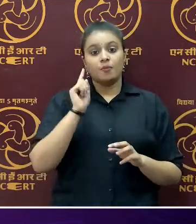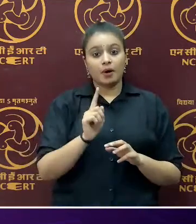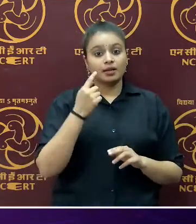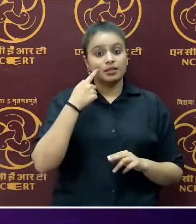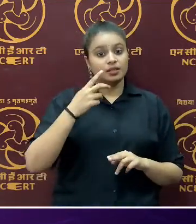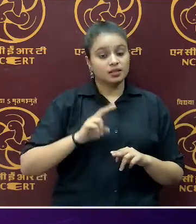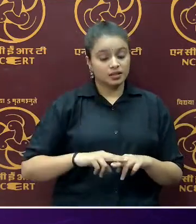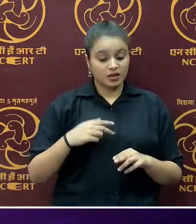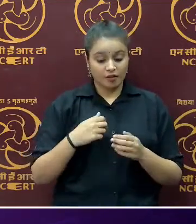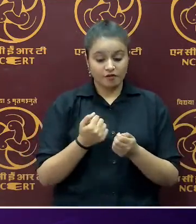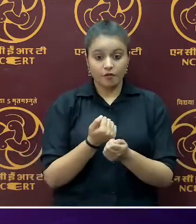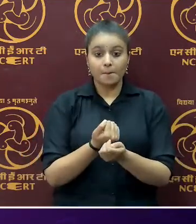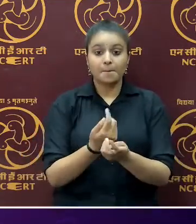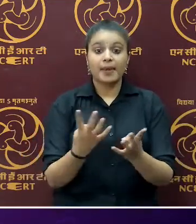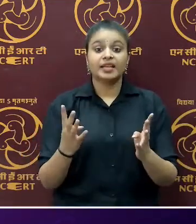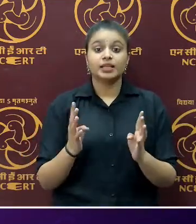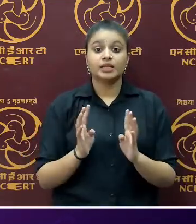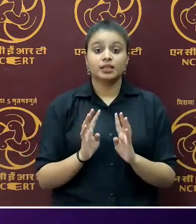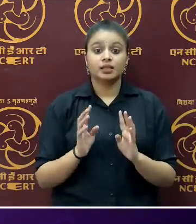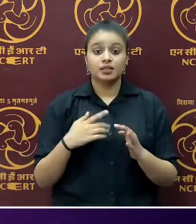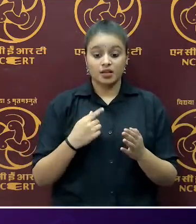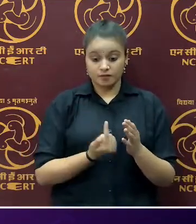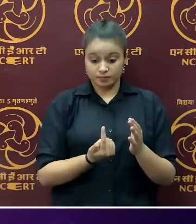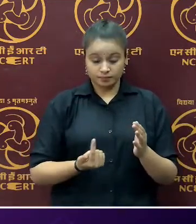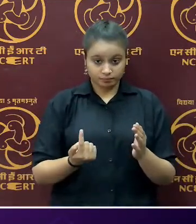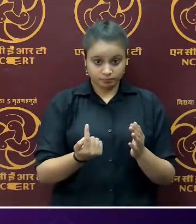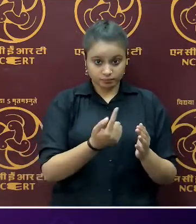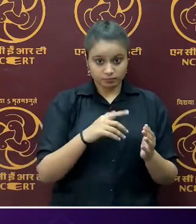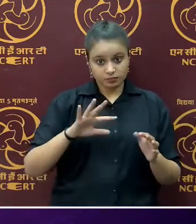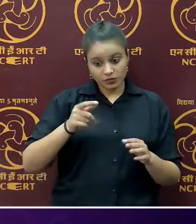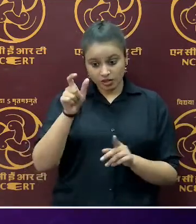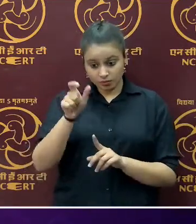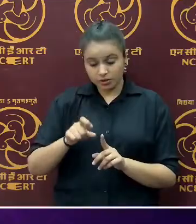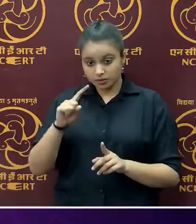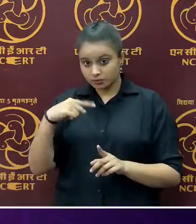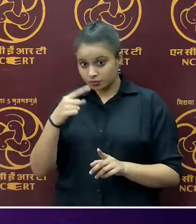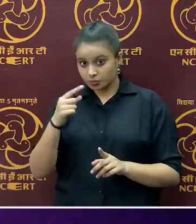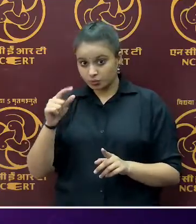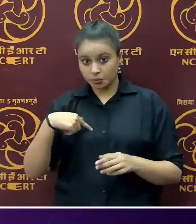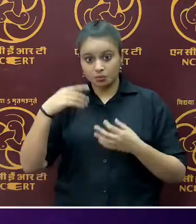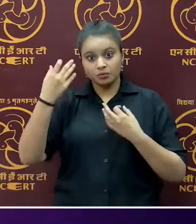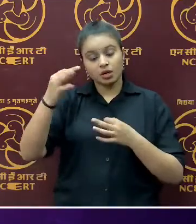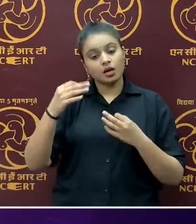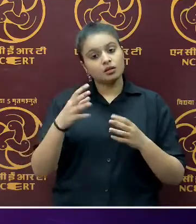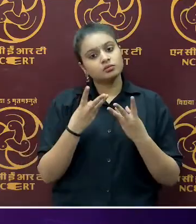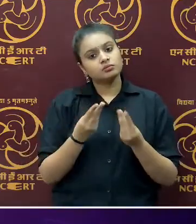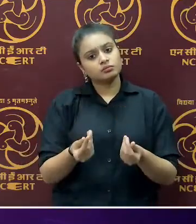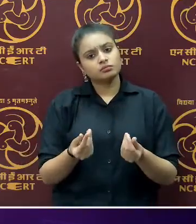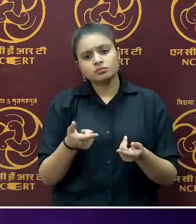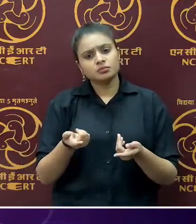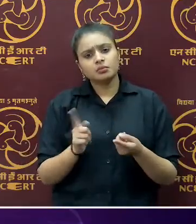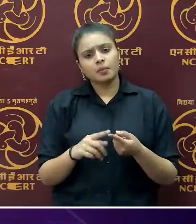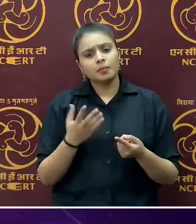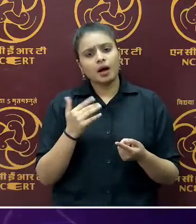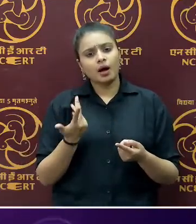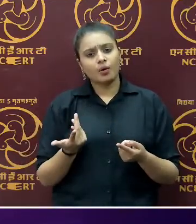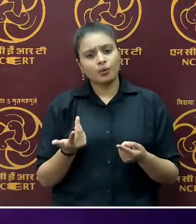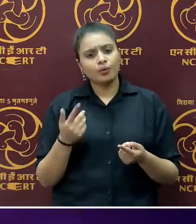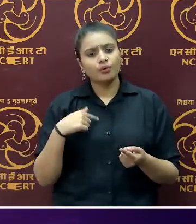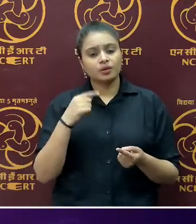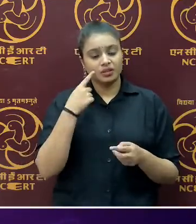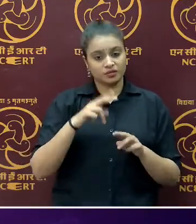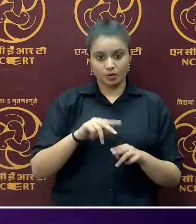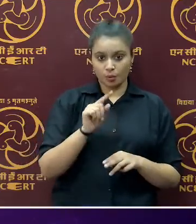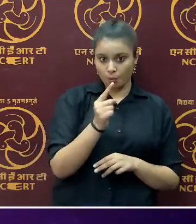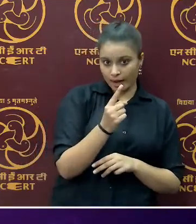see these many nails and the artists are there performing seamlessly. Yeah. How is that possible? See, with one